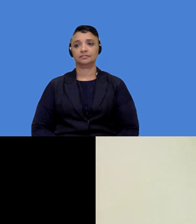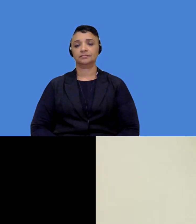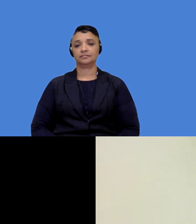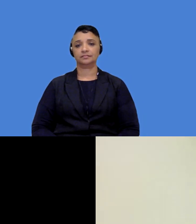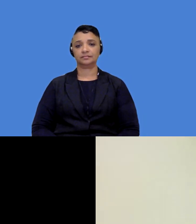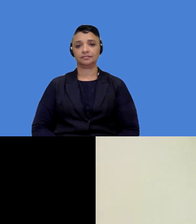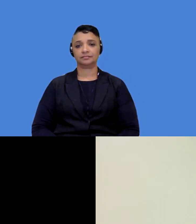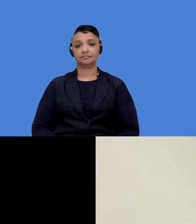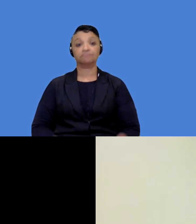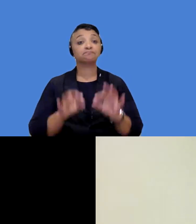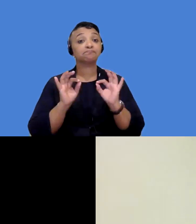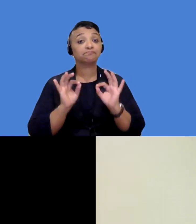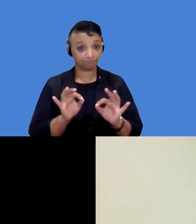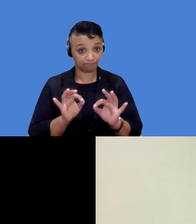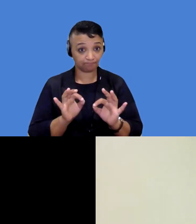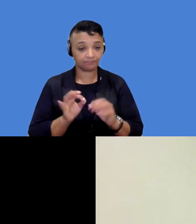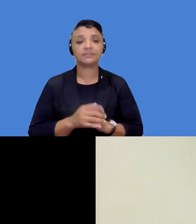right? Just as